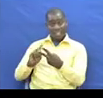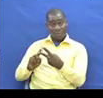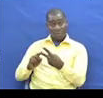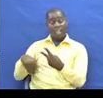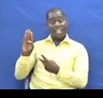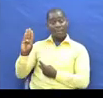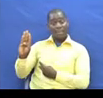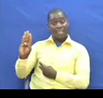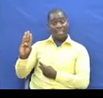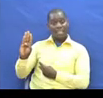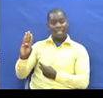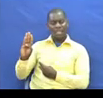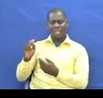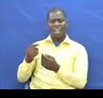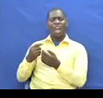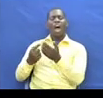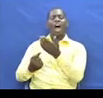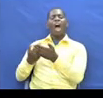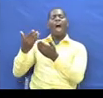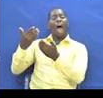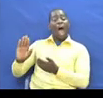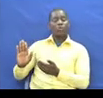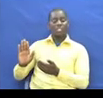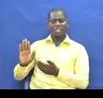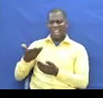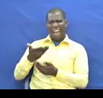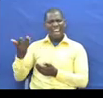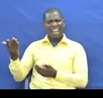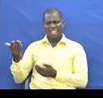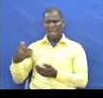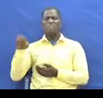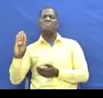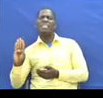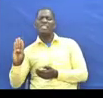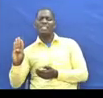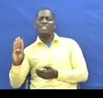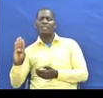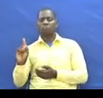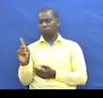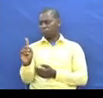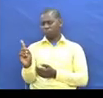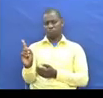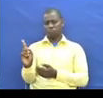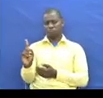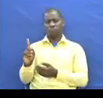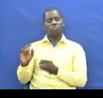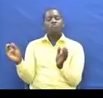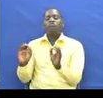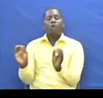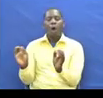B. Out of our three ordered pair, is there any other which has got B? No. The last